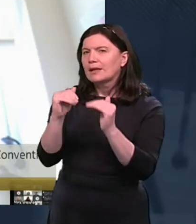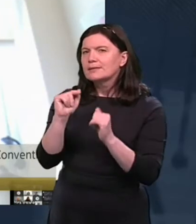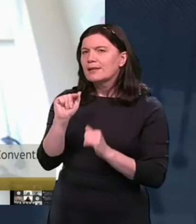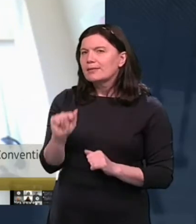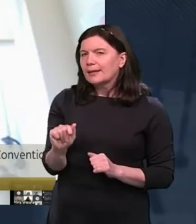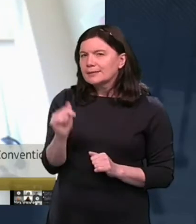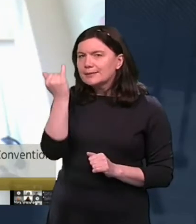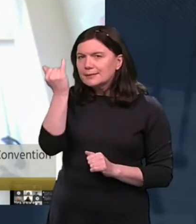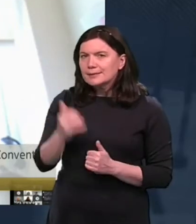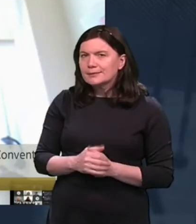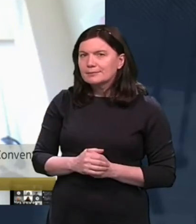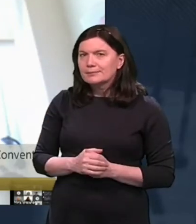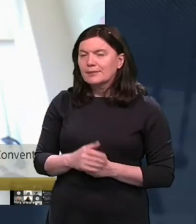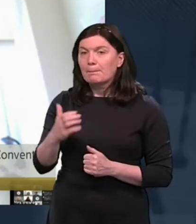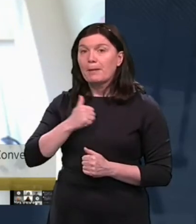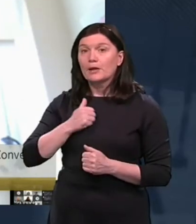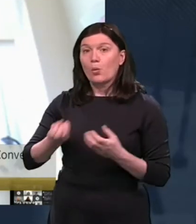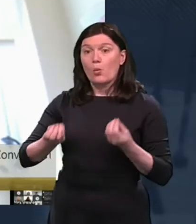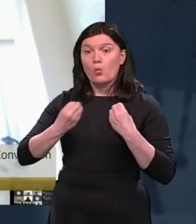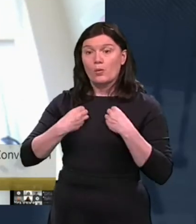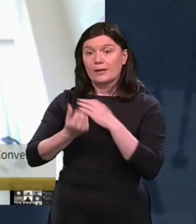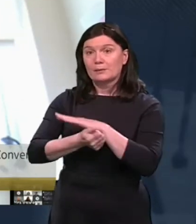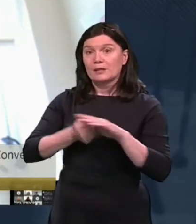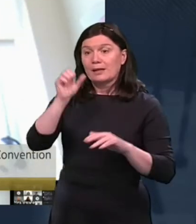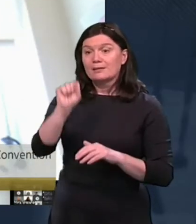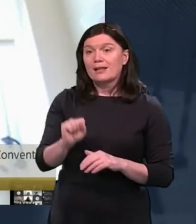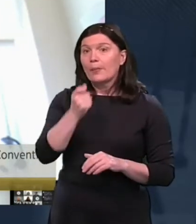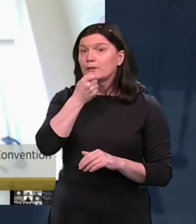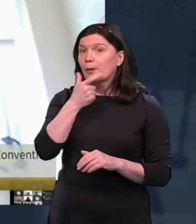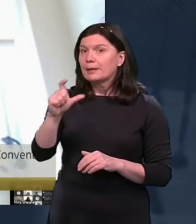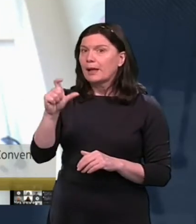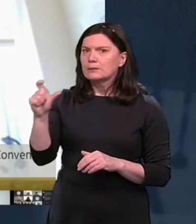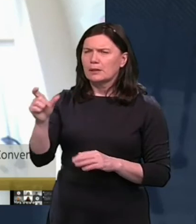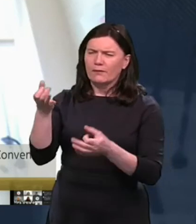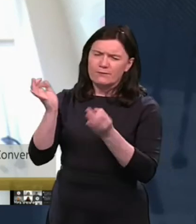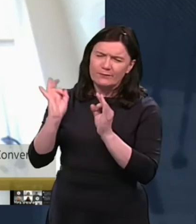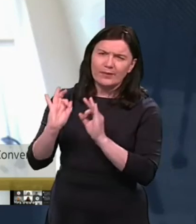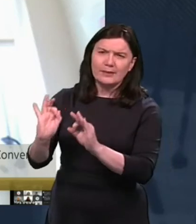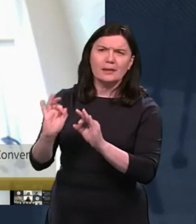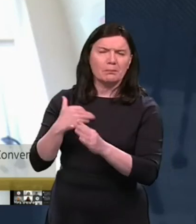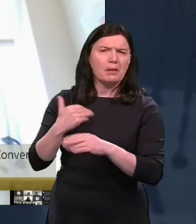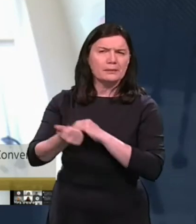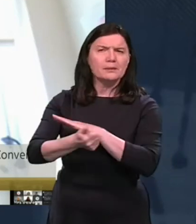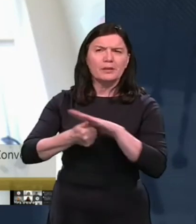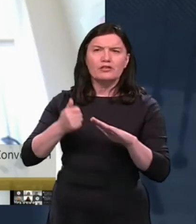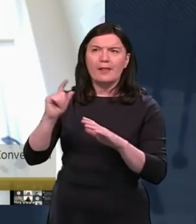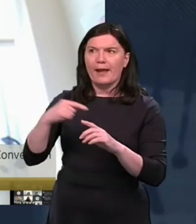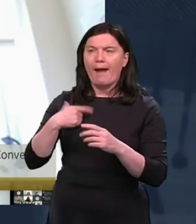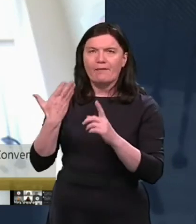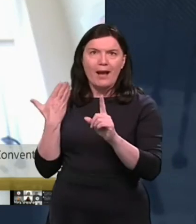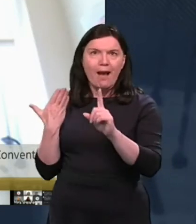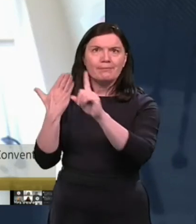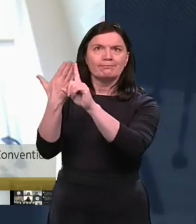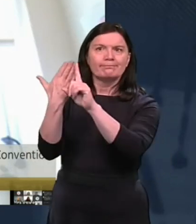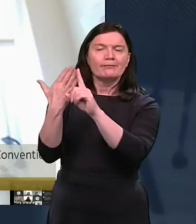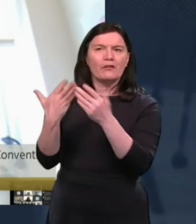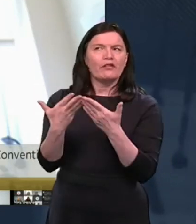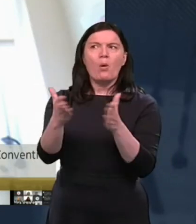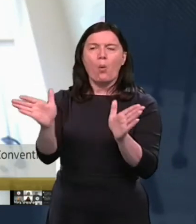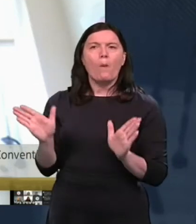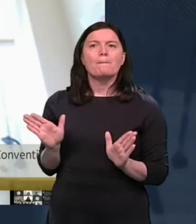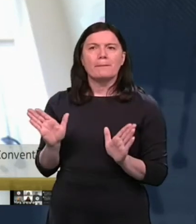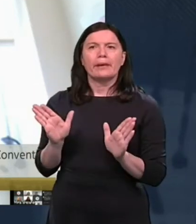I would say that my own experience of South Dublin County Council was that they were fantastic and really ambitious and open. But I would be keen to